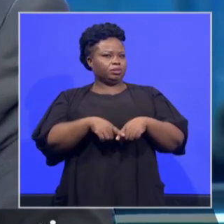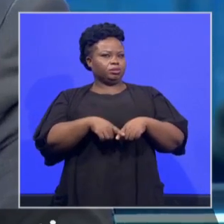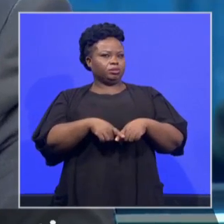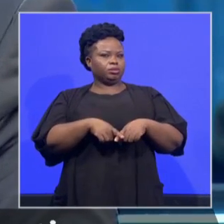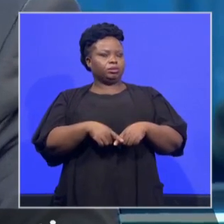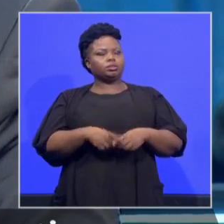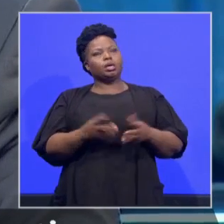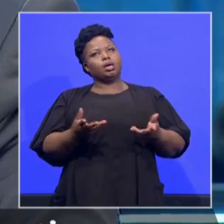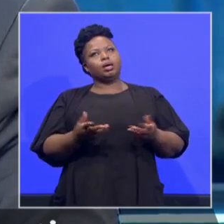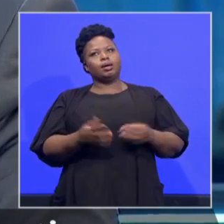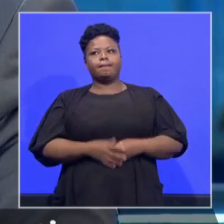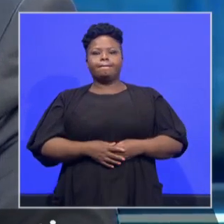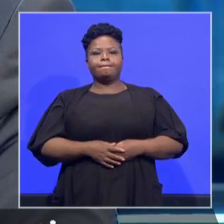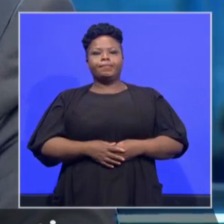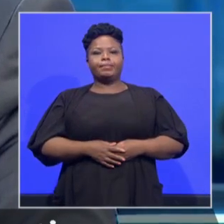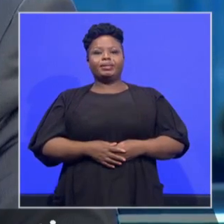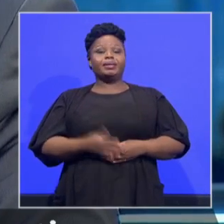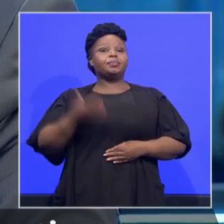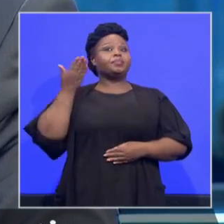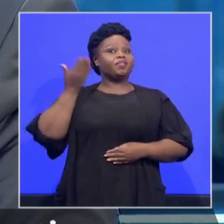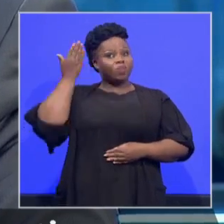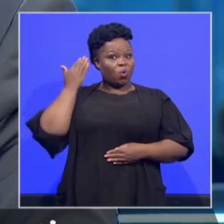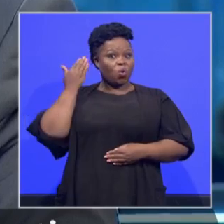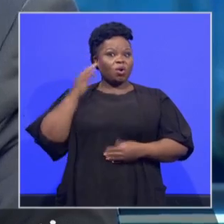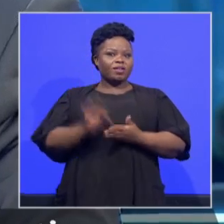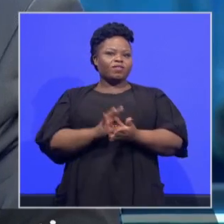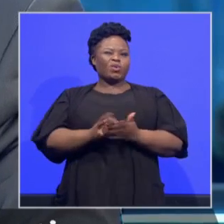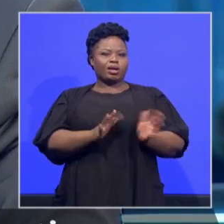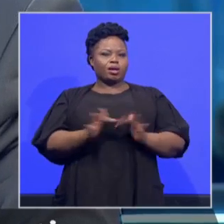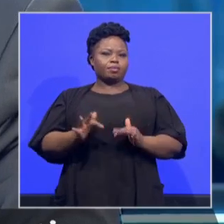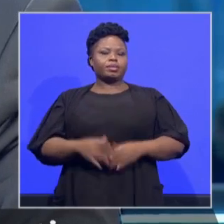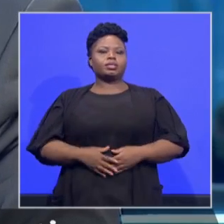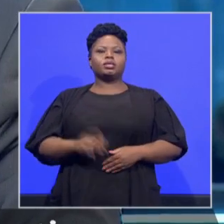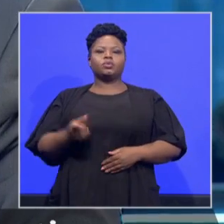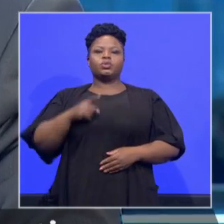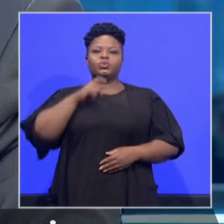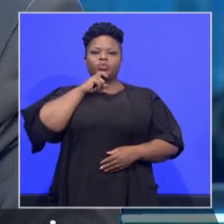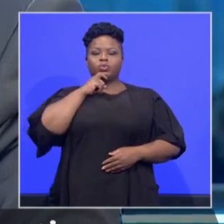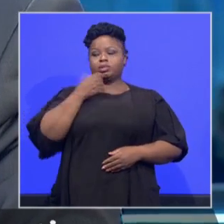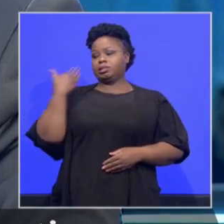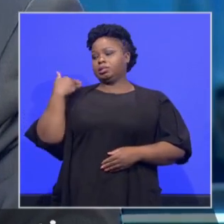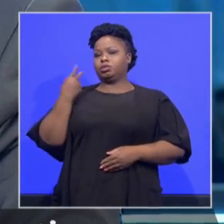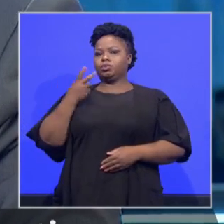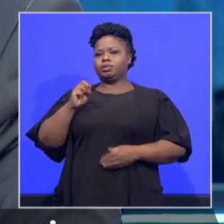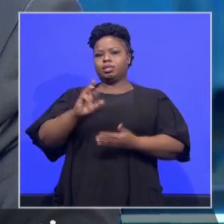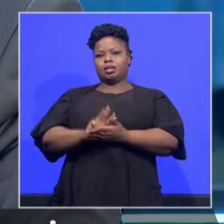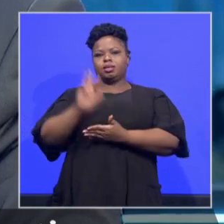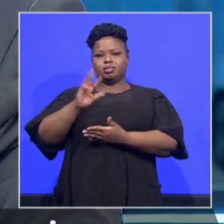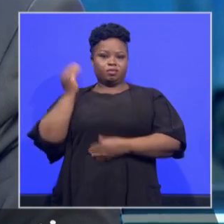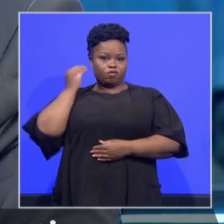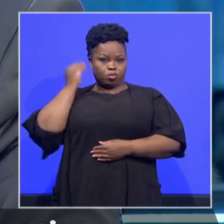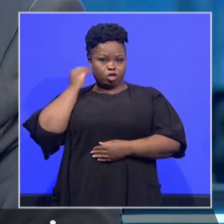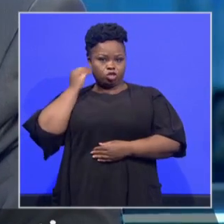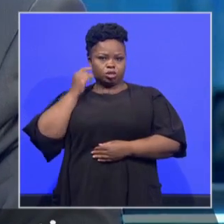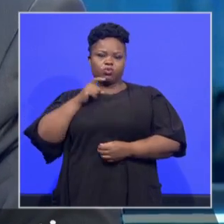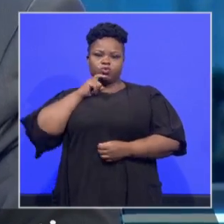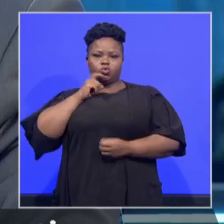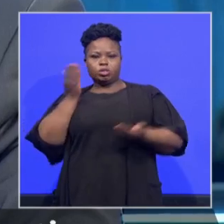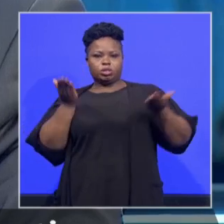influenced by the way he voted previously, and because of that we use the 2019 data